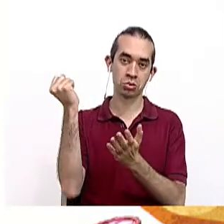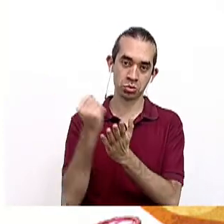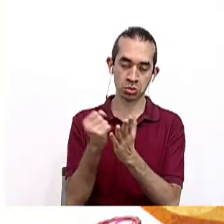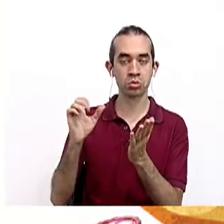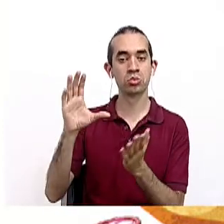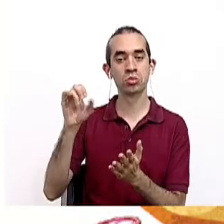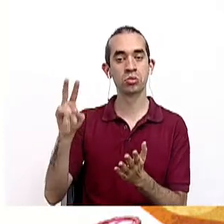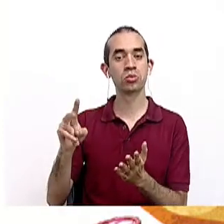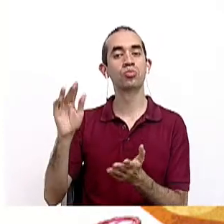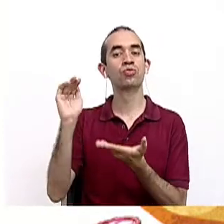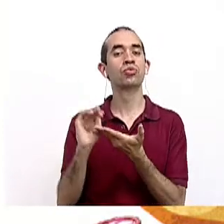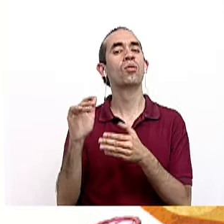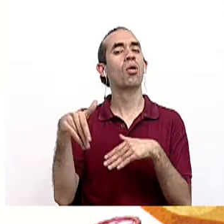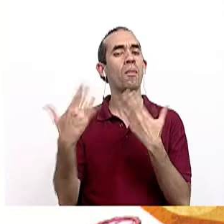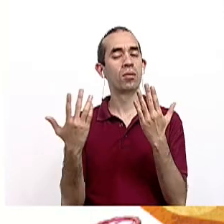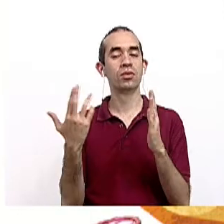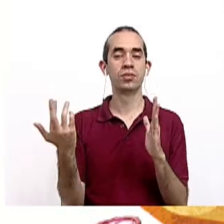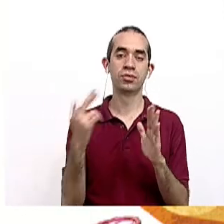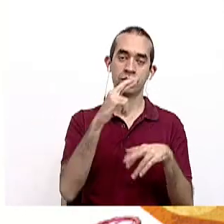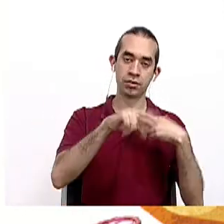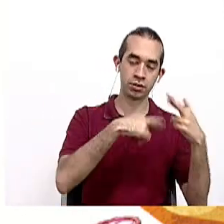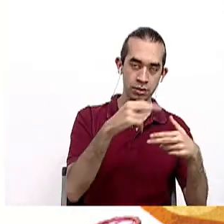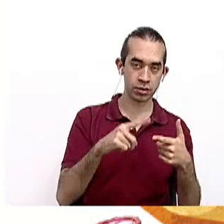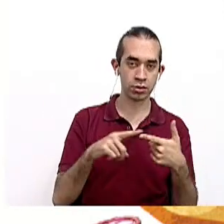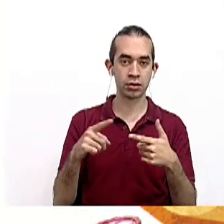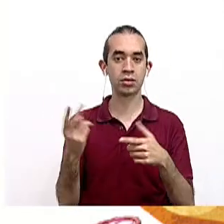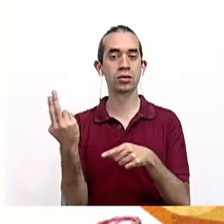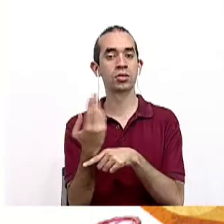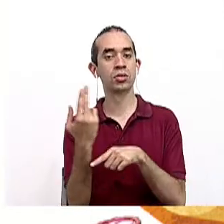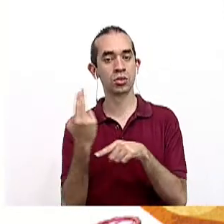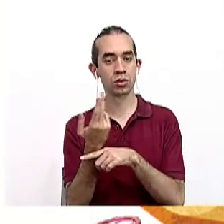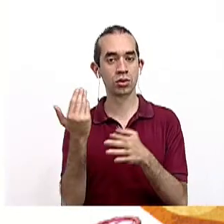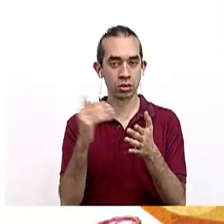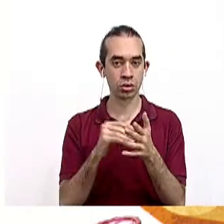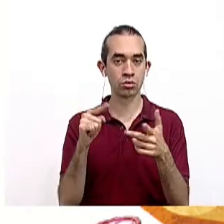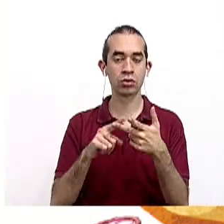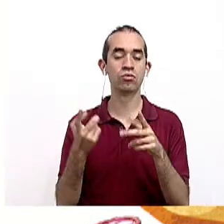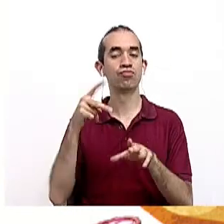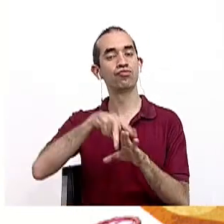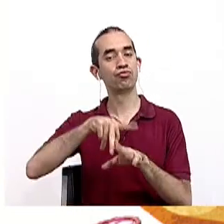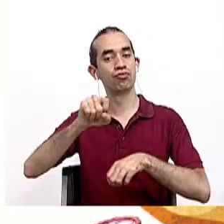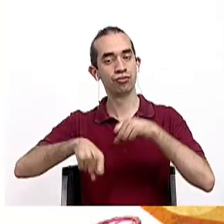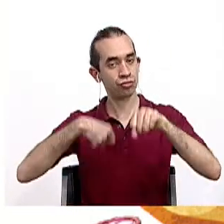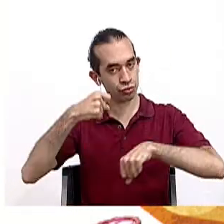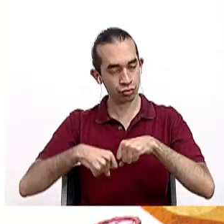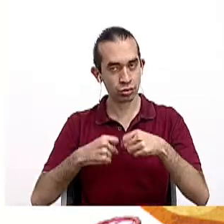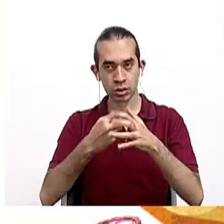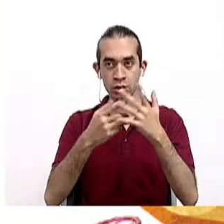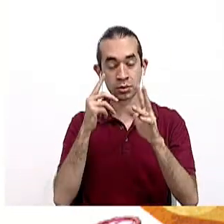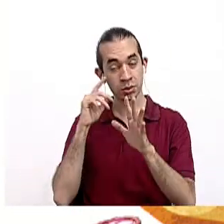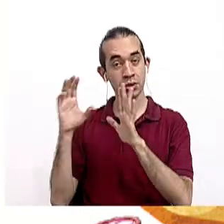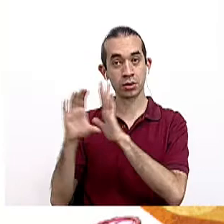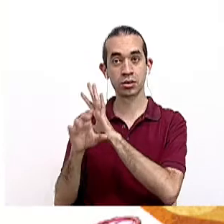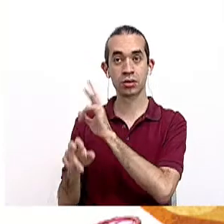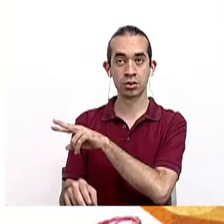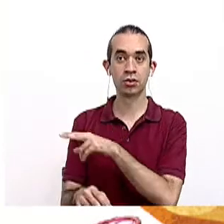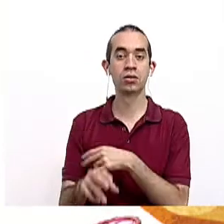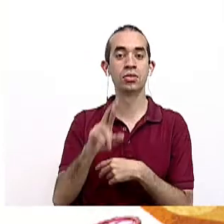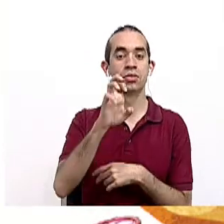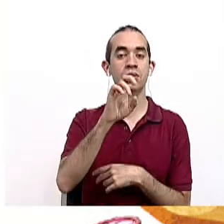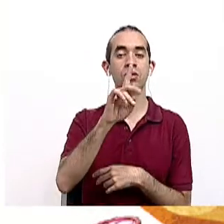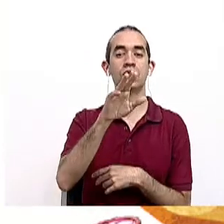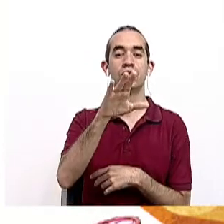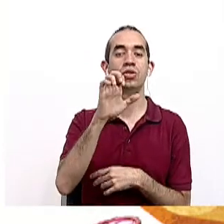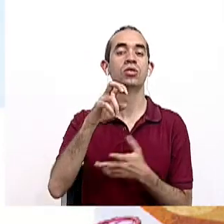by recycling, reusing, riding a bike, among others. And here we have a picture. So reduce is to